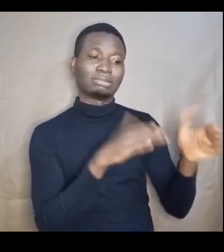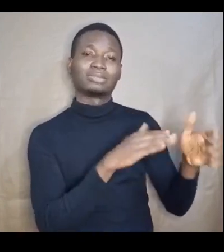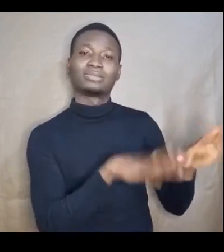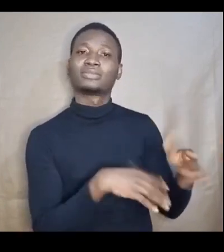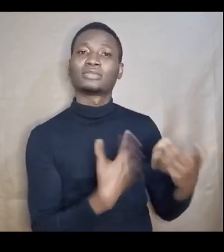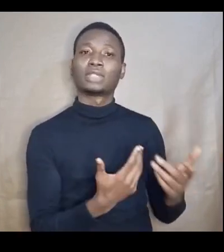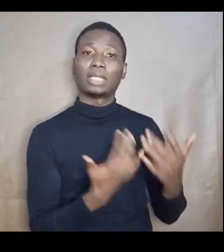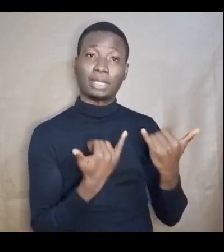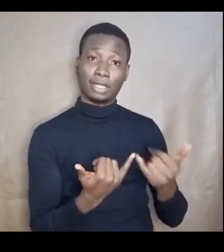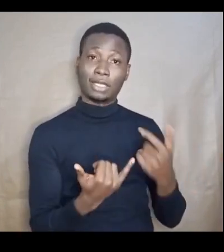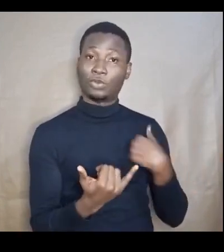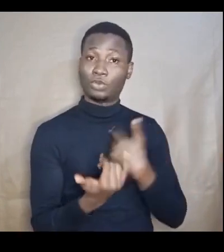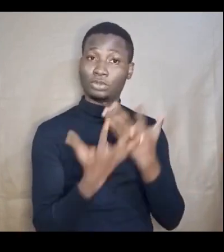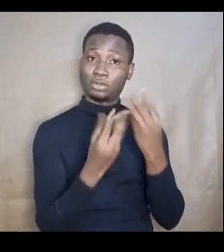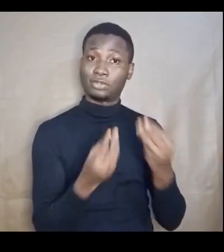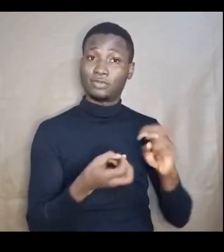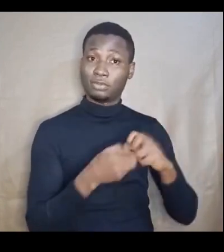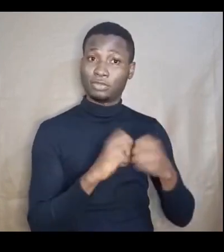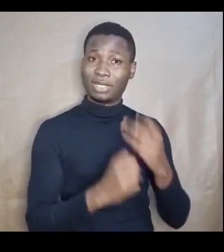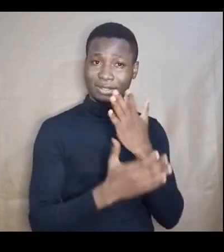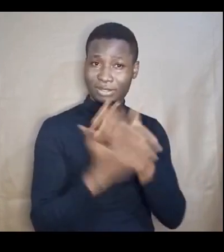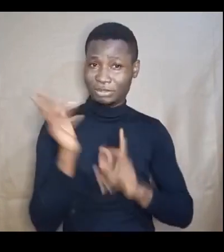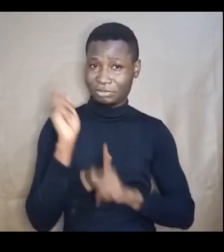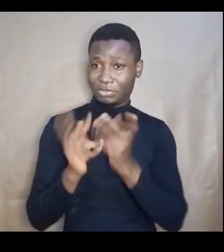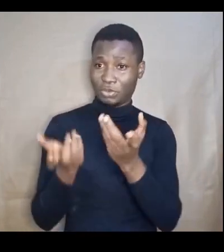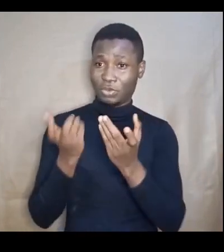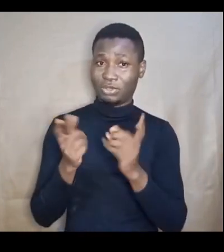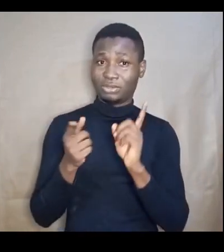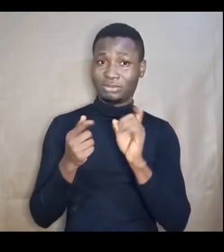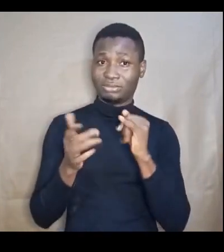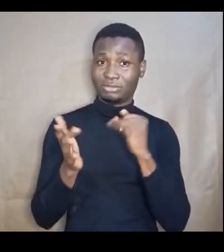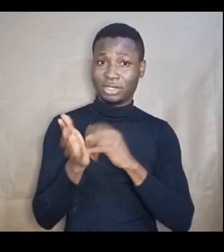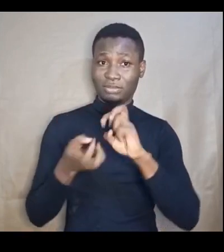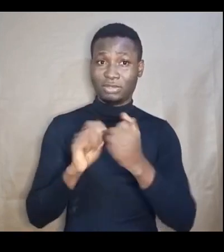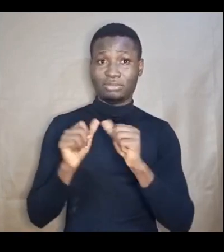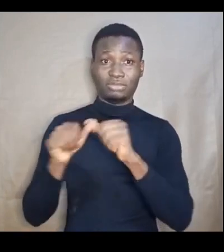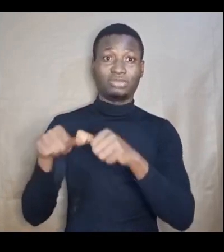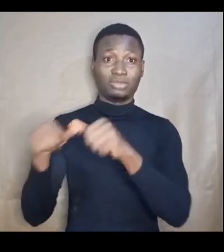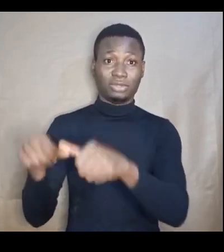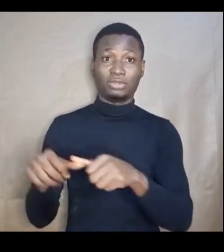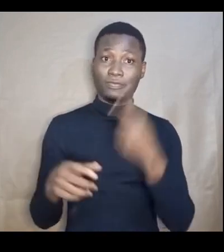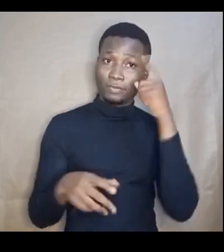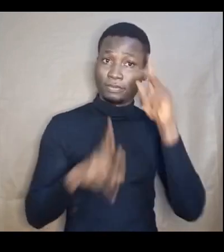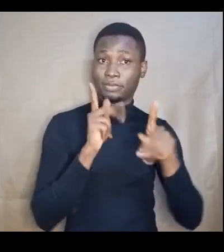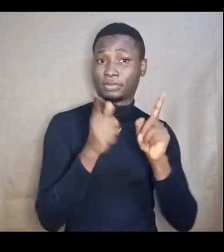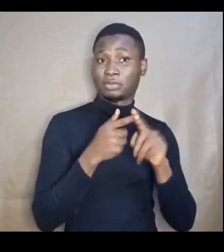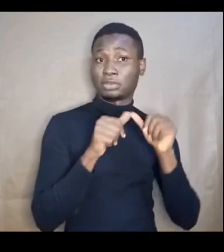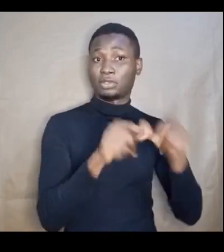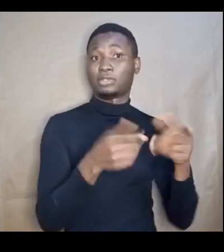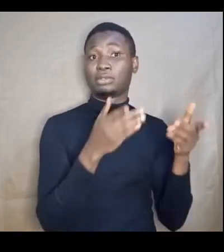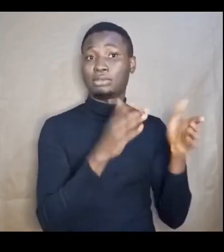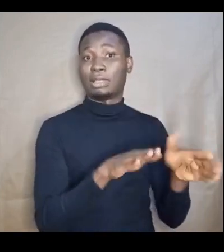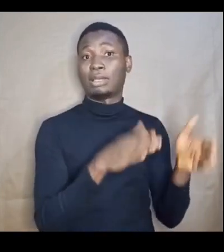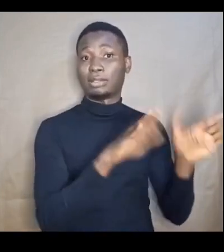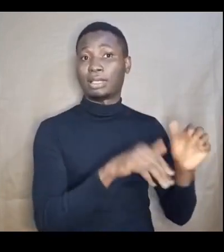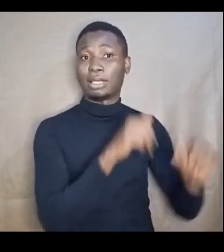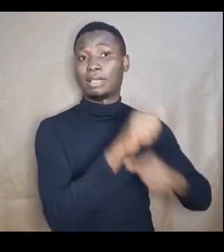people want it to continue as it used to be, with people dying every day, with people, every